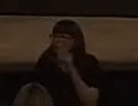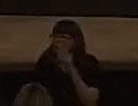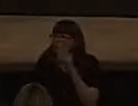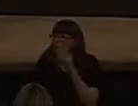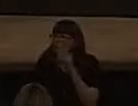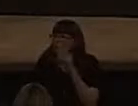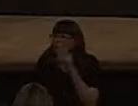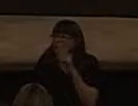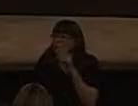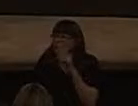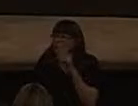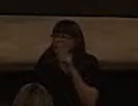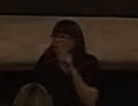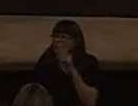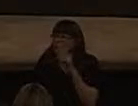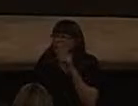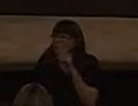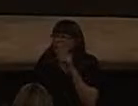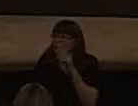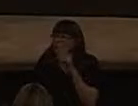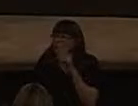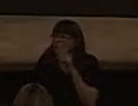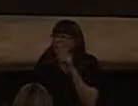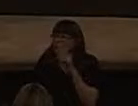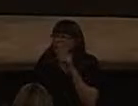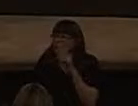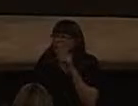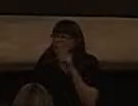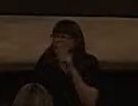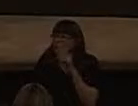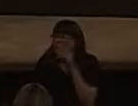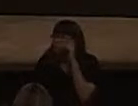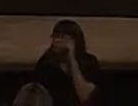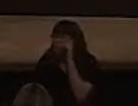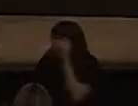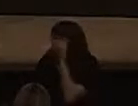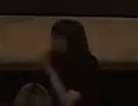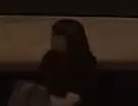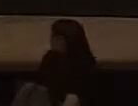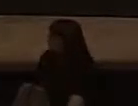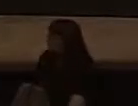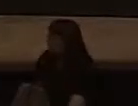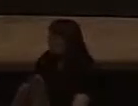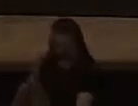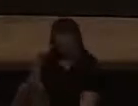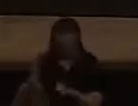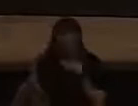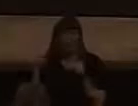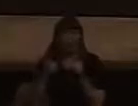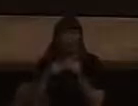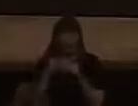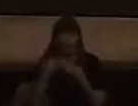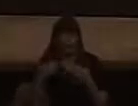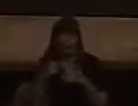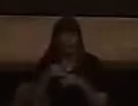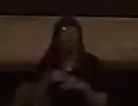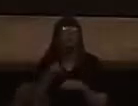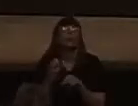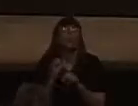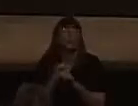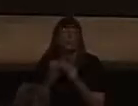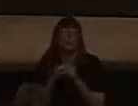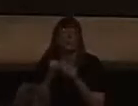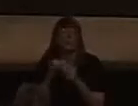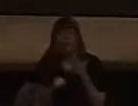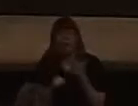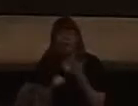Slide. Photograph showing pages from the New York Beyond Sight website. And so one of the first steps was working with Art Beyond Sight.